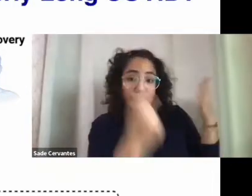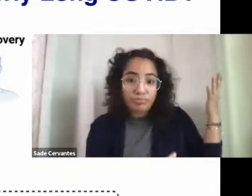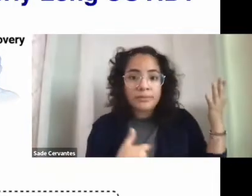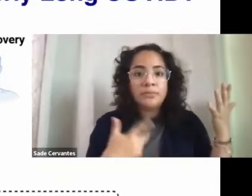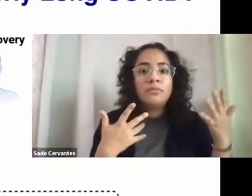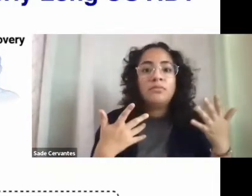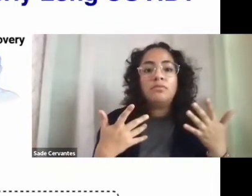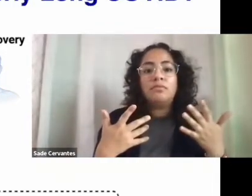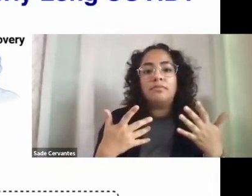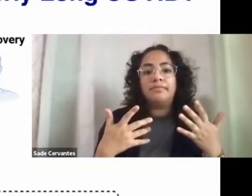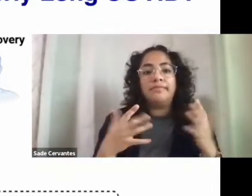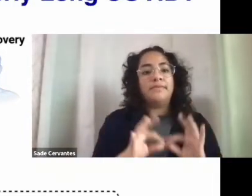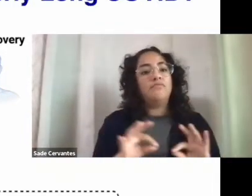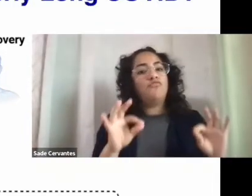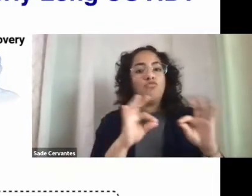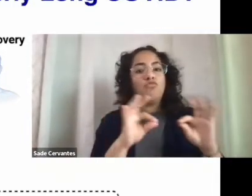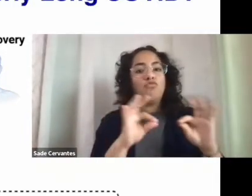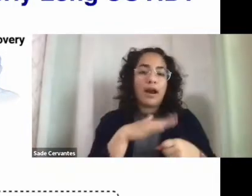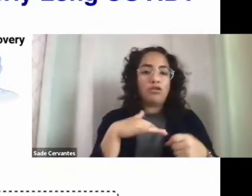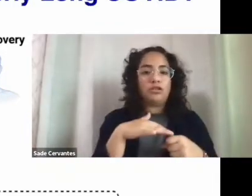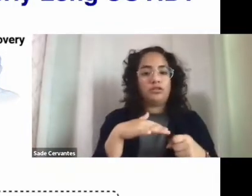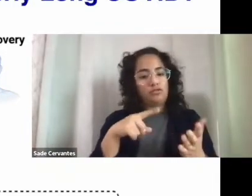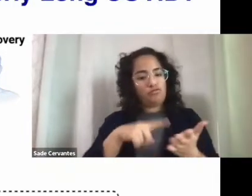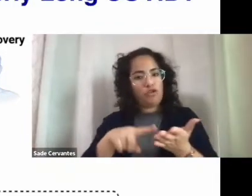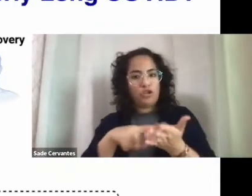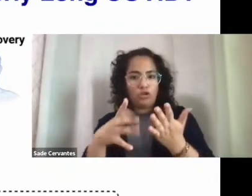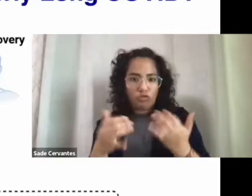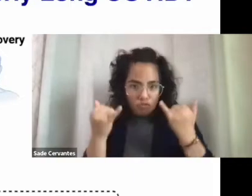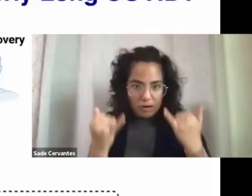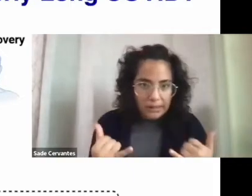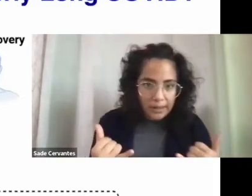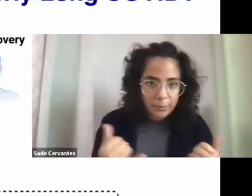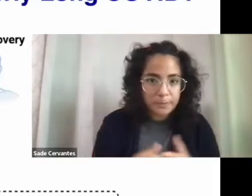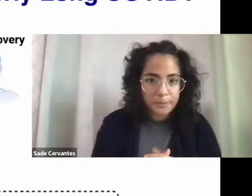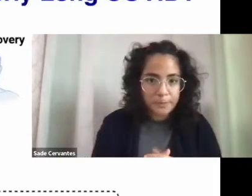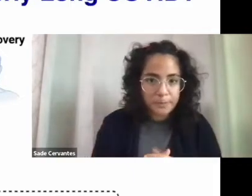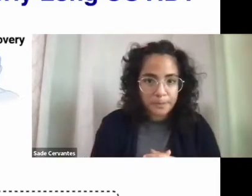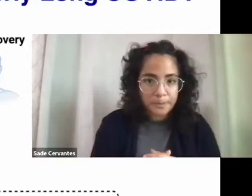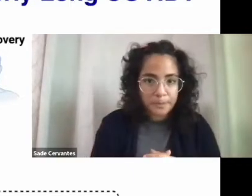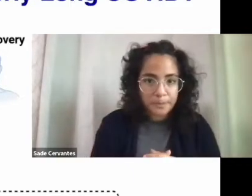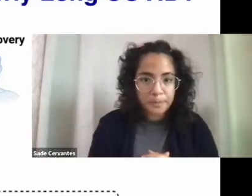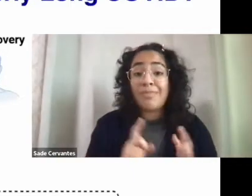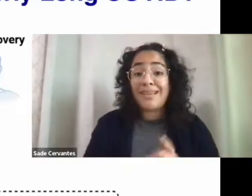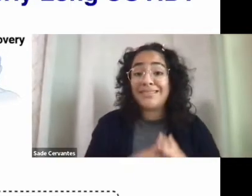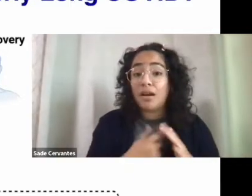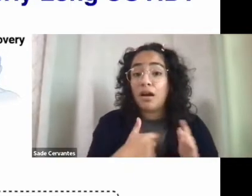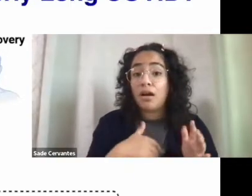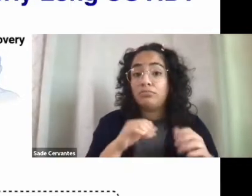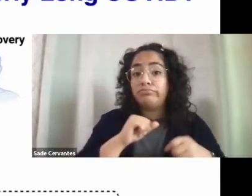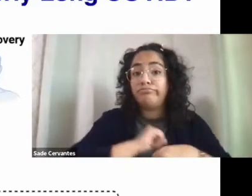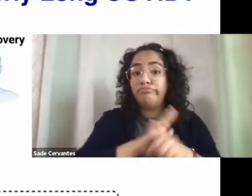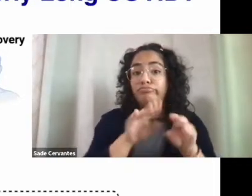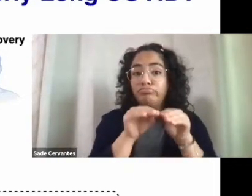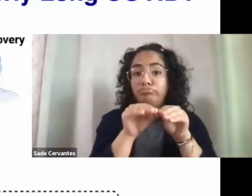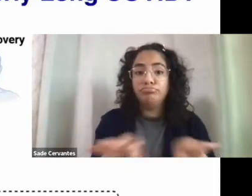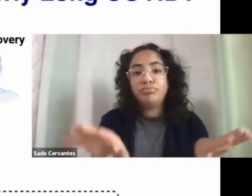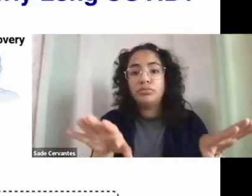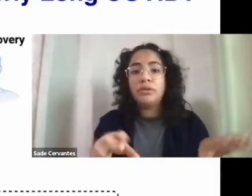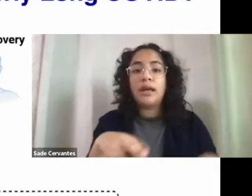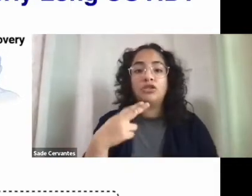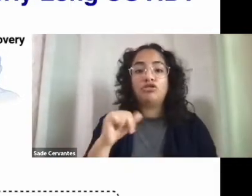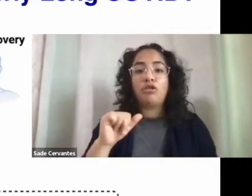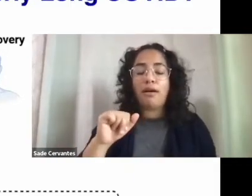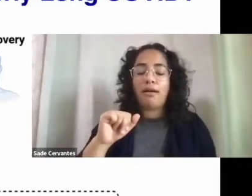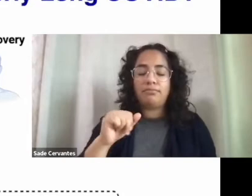of investigation right now. So at the beginning of the pandemic, as an HIV clinician